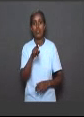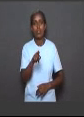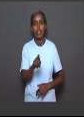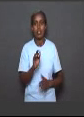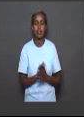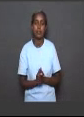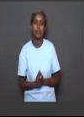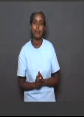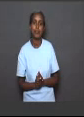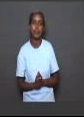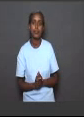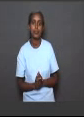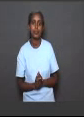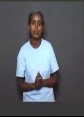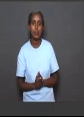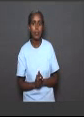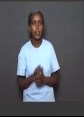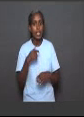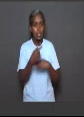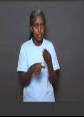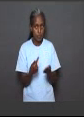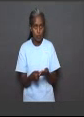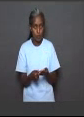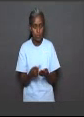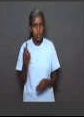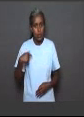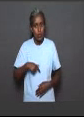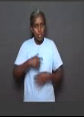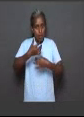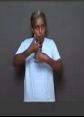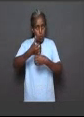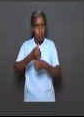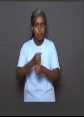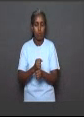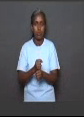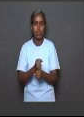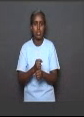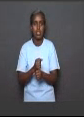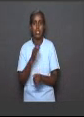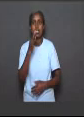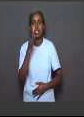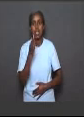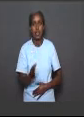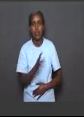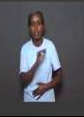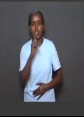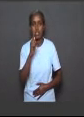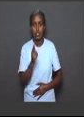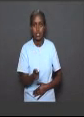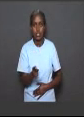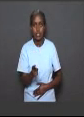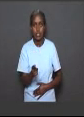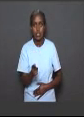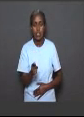x. Therefore, we can conclude that f and G